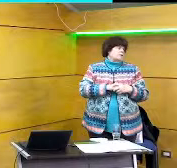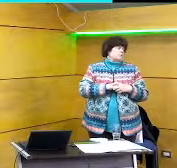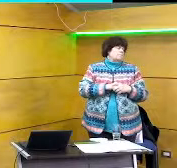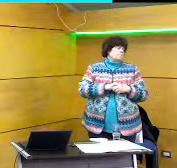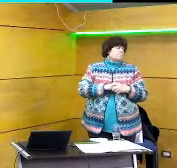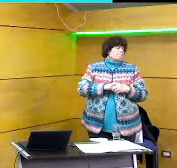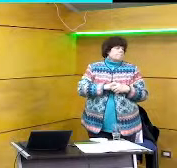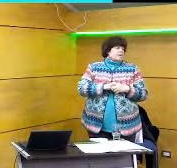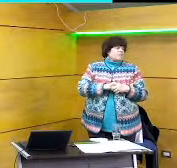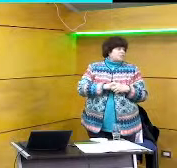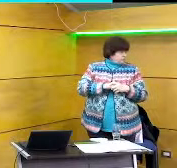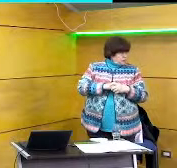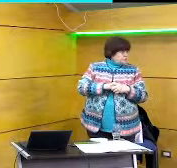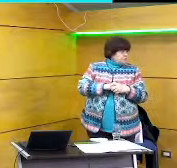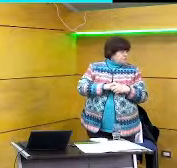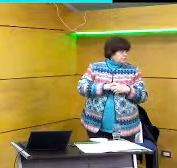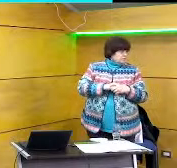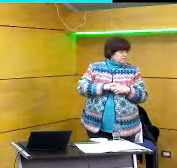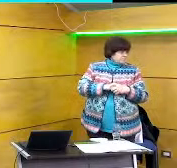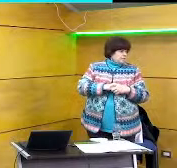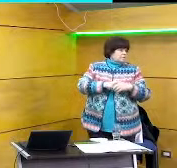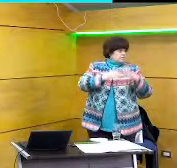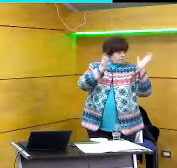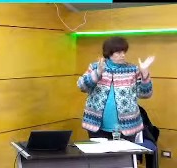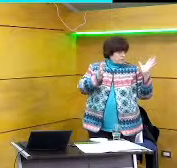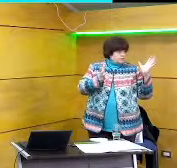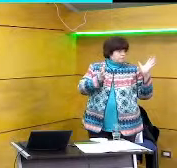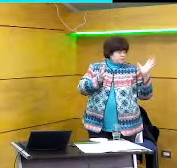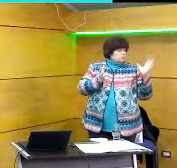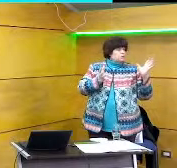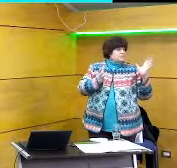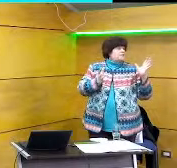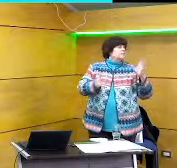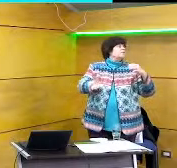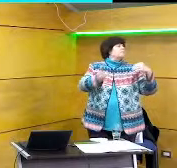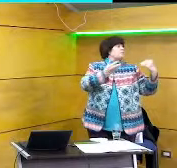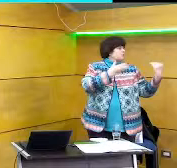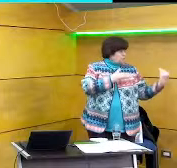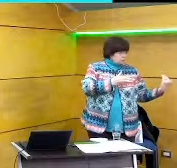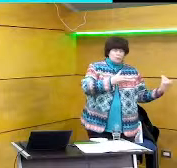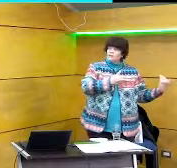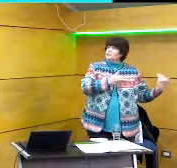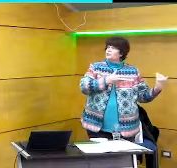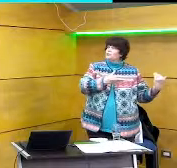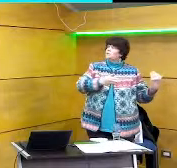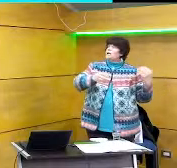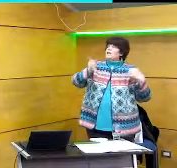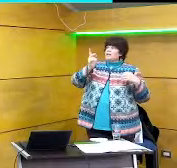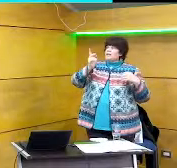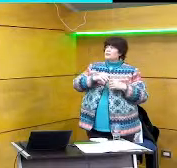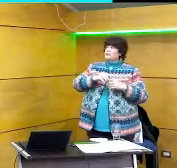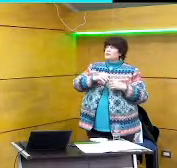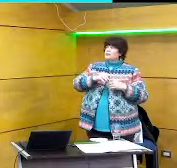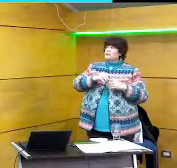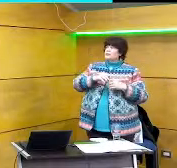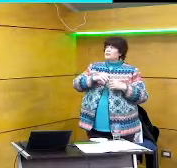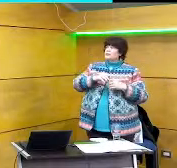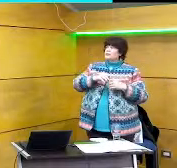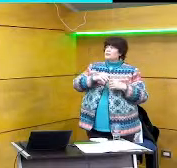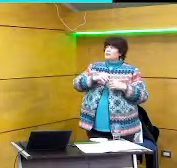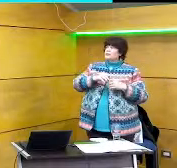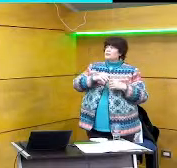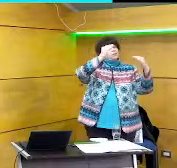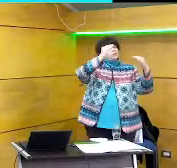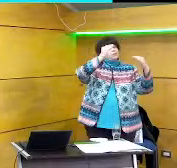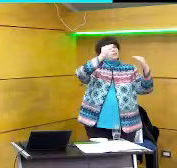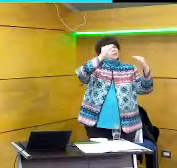the judges use, which is much more detailed than maybe you want to do. To the rubric,